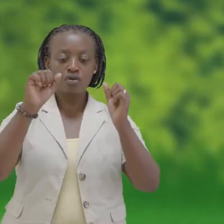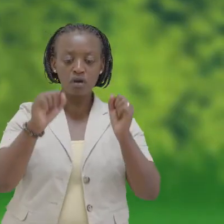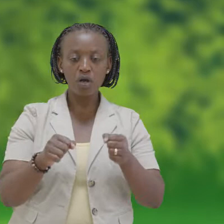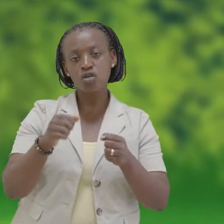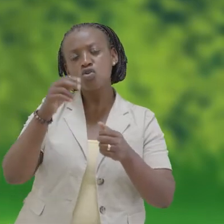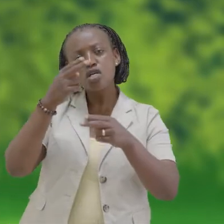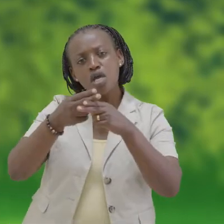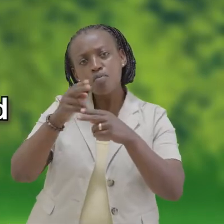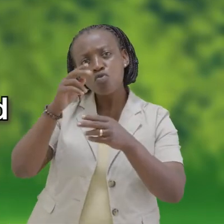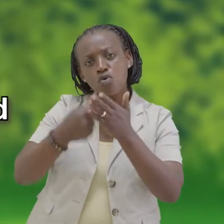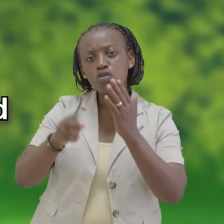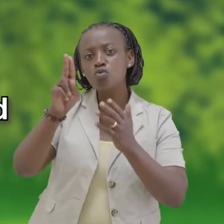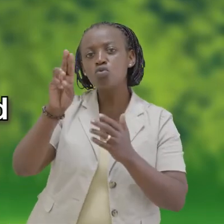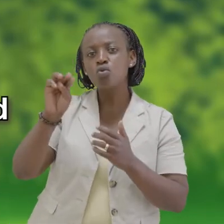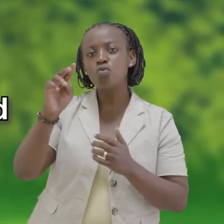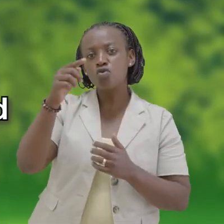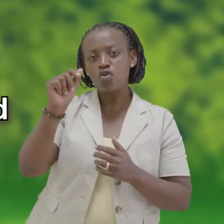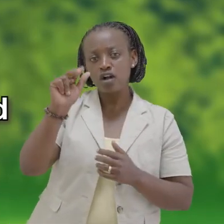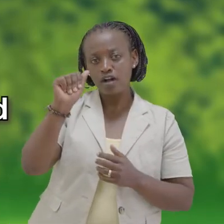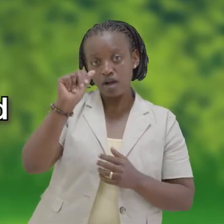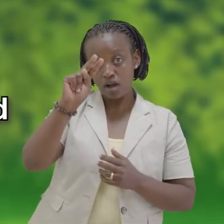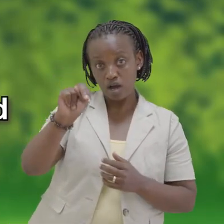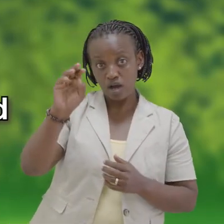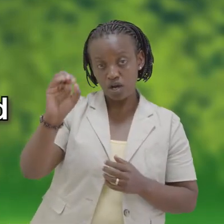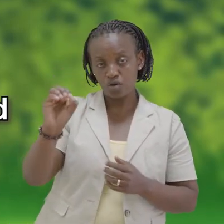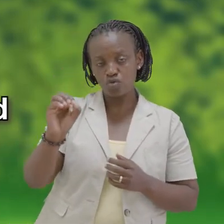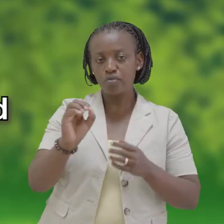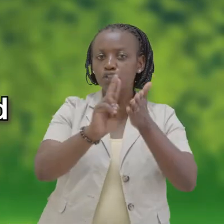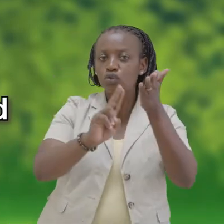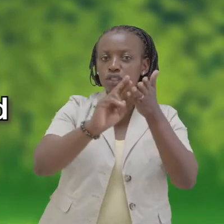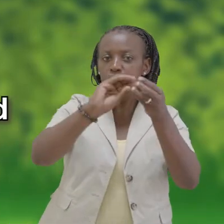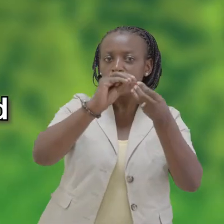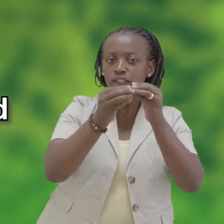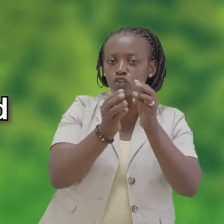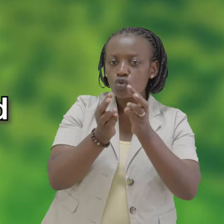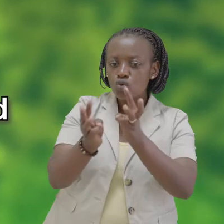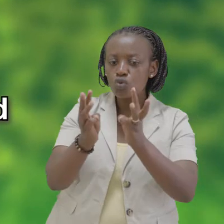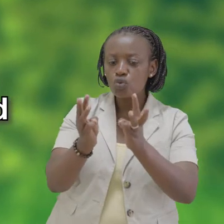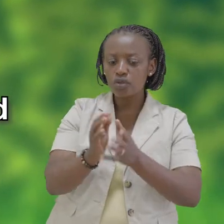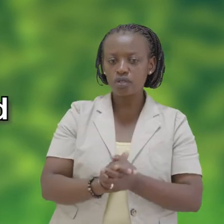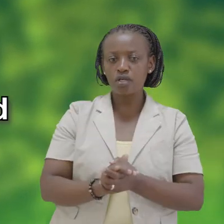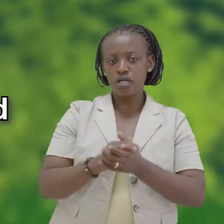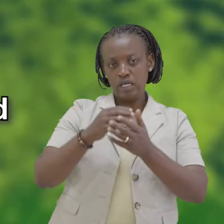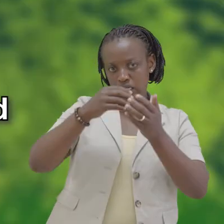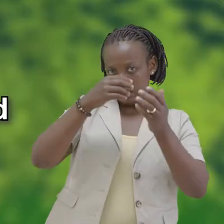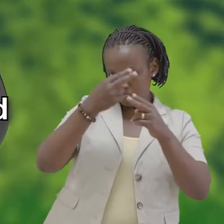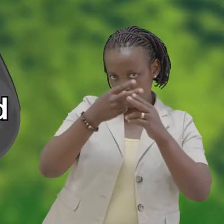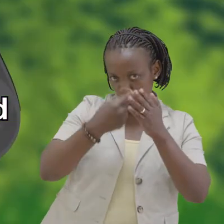game Umugano. In this game, we use a mathematical method